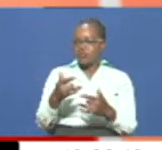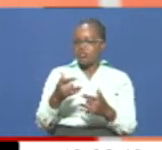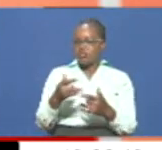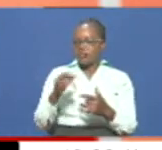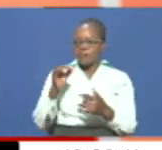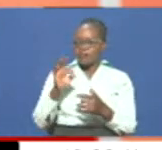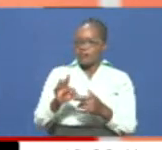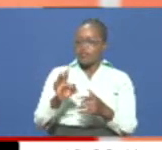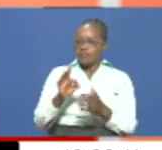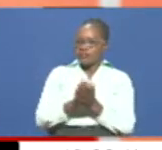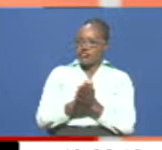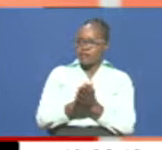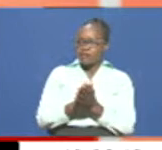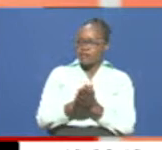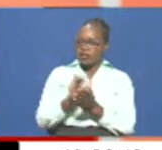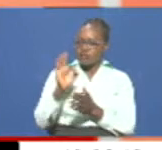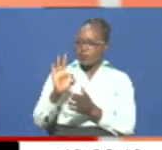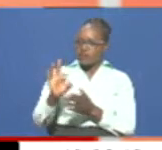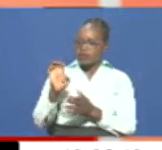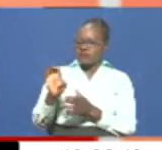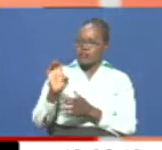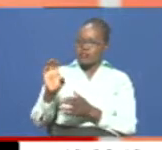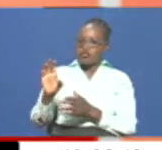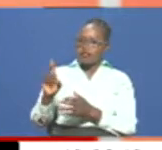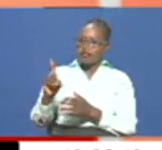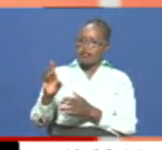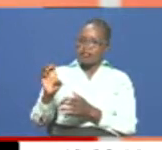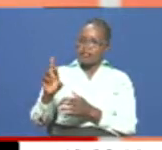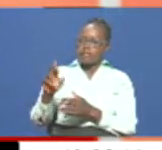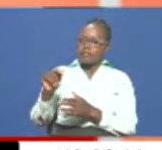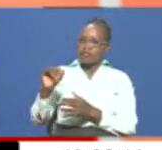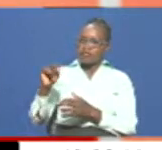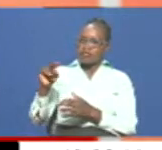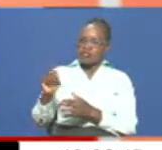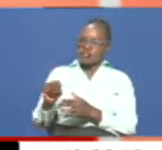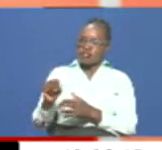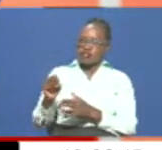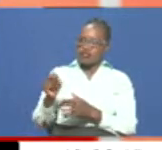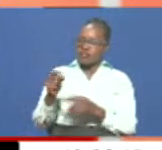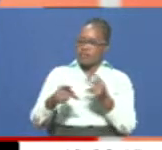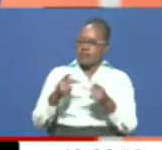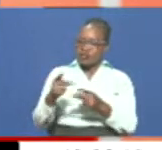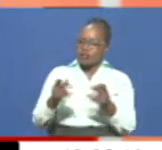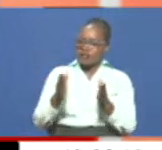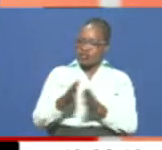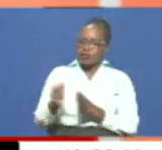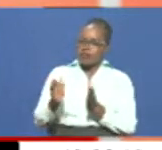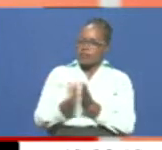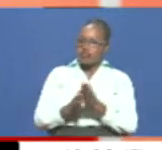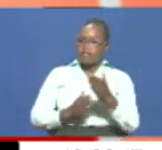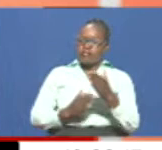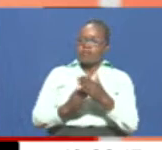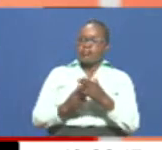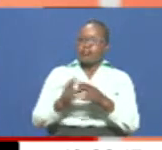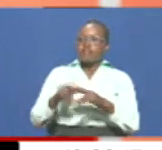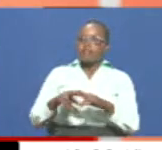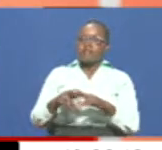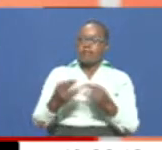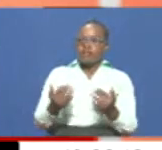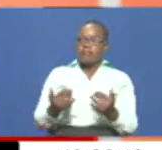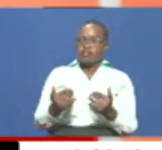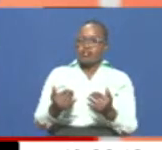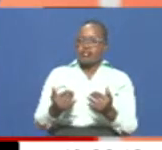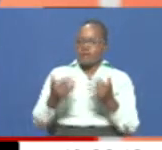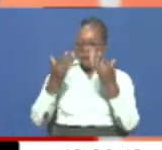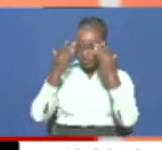to be part and parcel mm-hmm. of the election process of the National Olympic Committee. The executive sitting right currently has decided